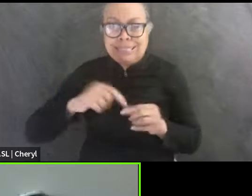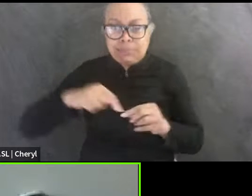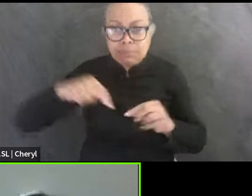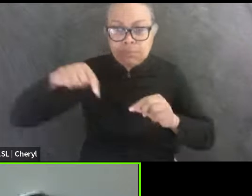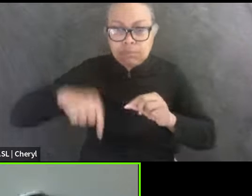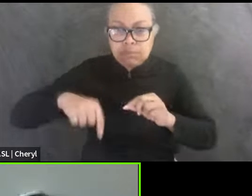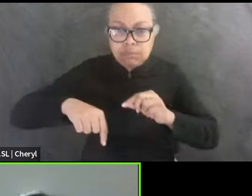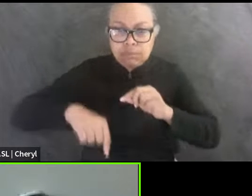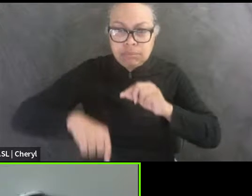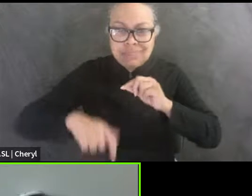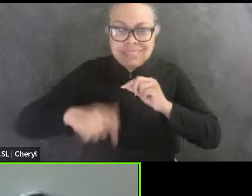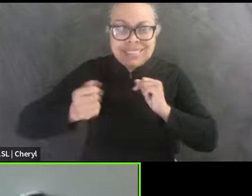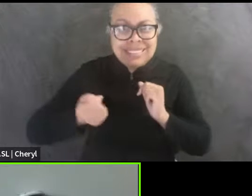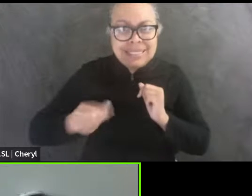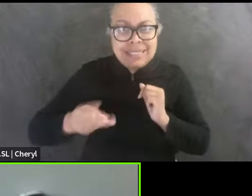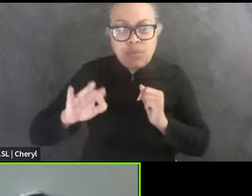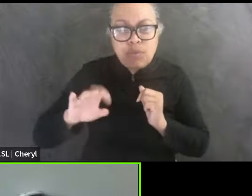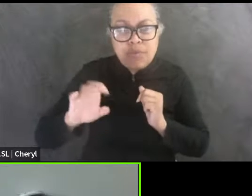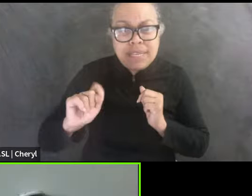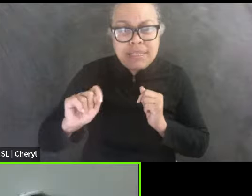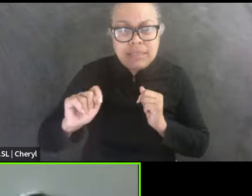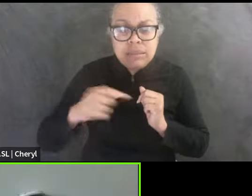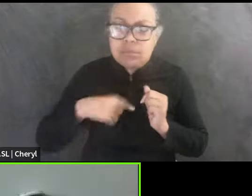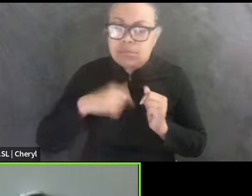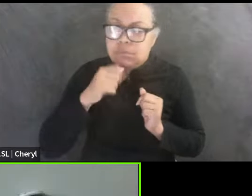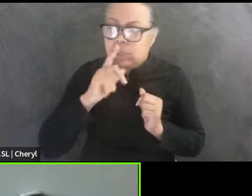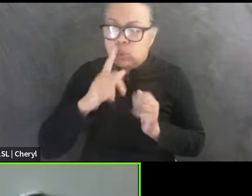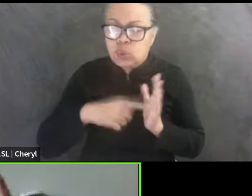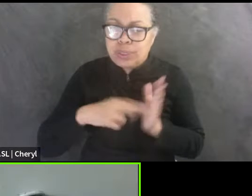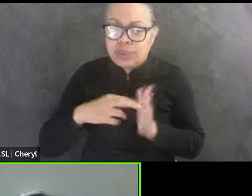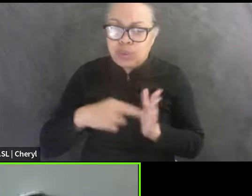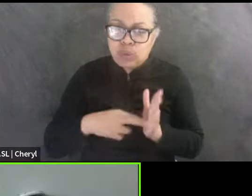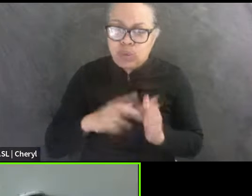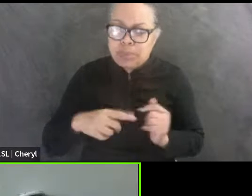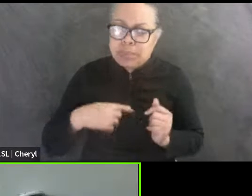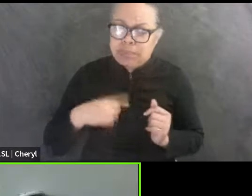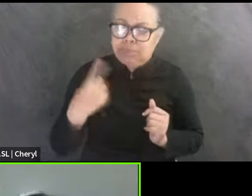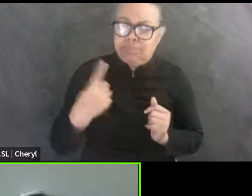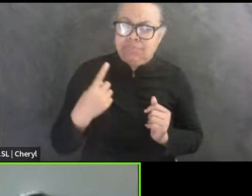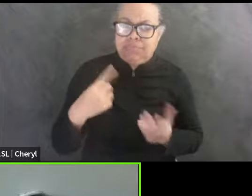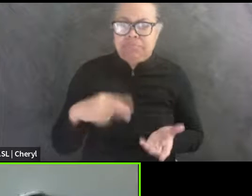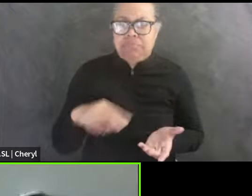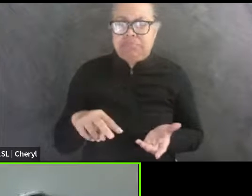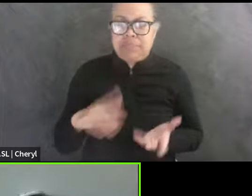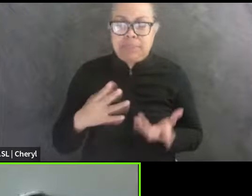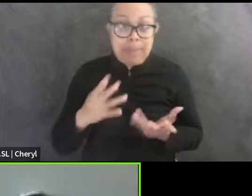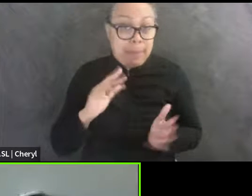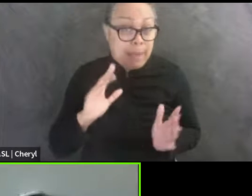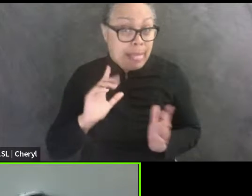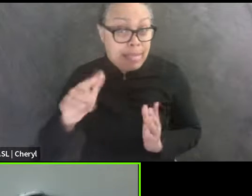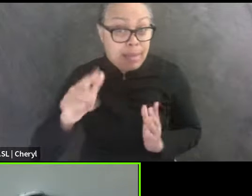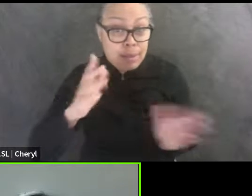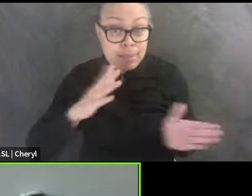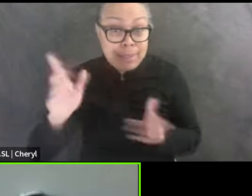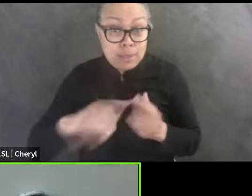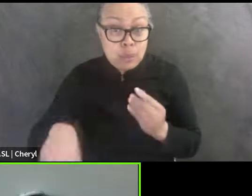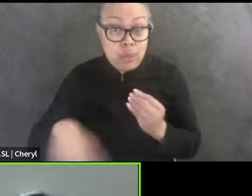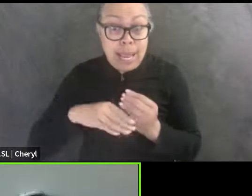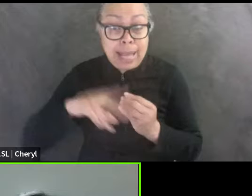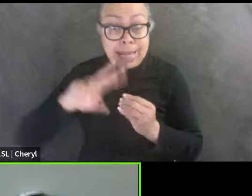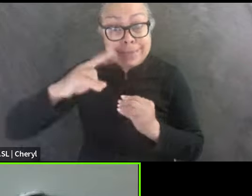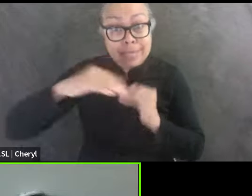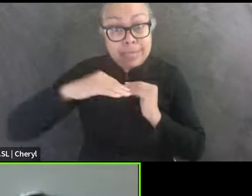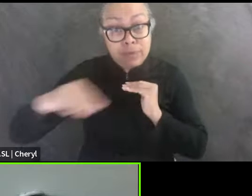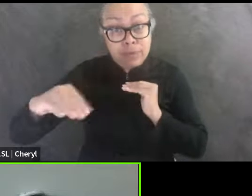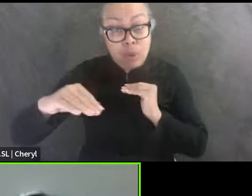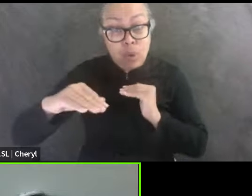multiple feet. And I don't know what the rules are, but it struck me as what Kevin was saying, a possible second story is potentially in